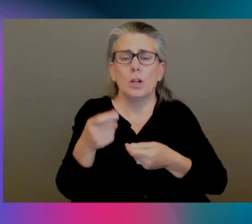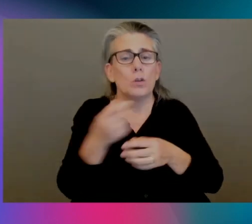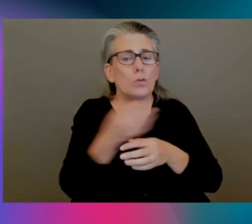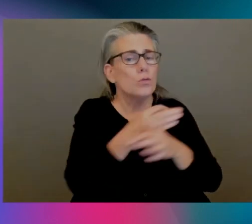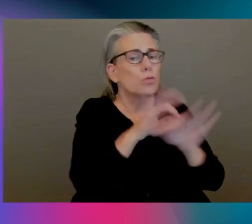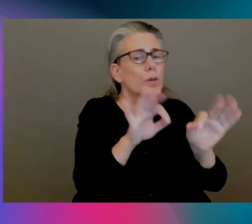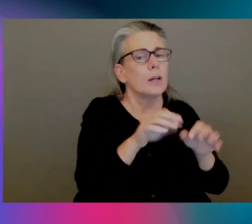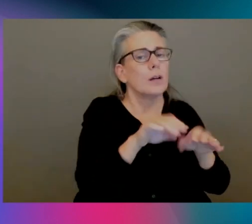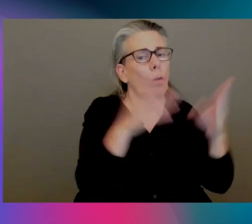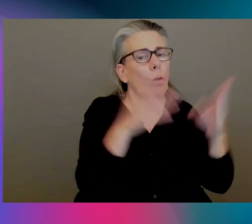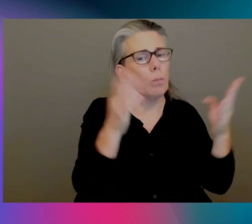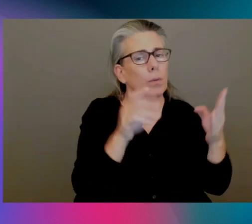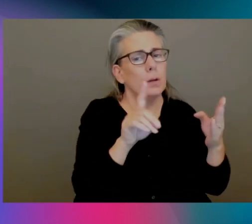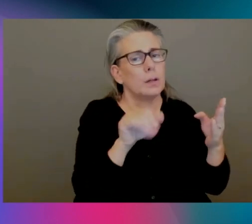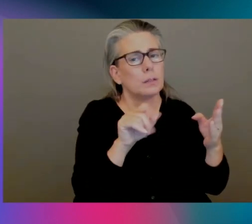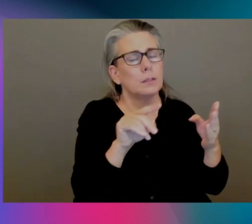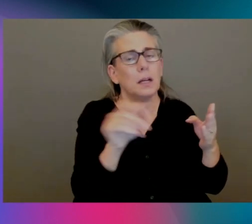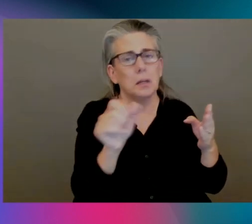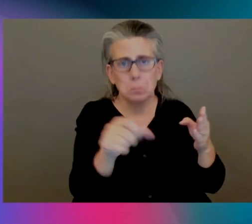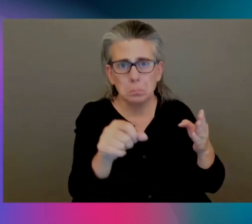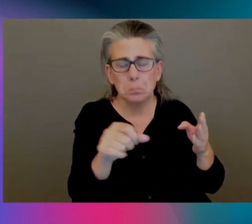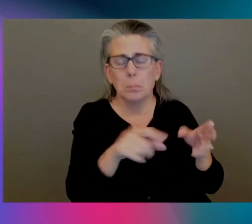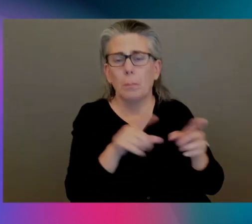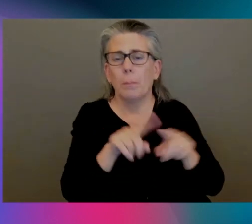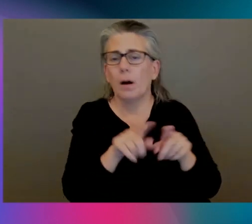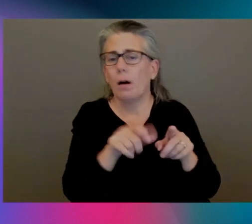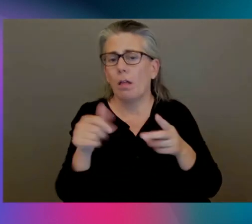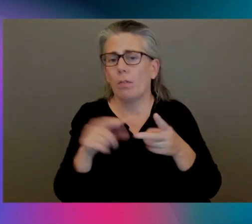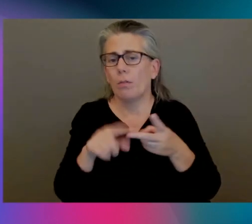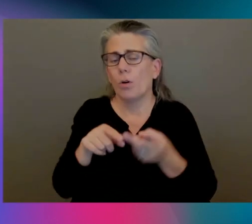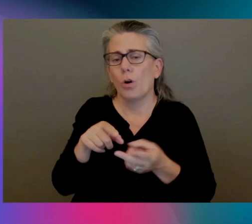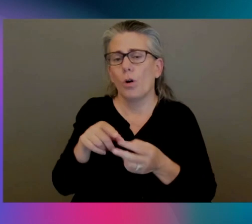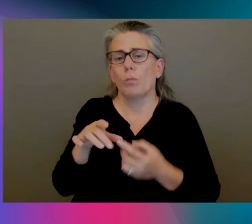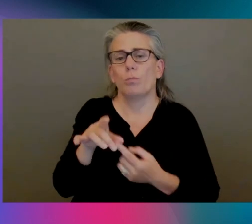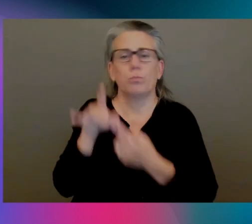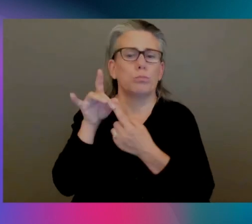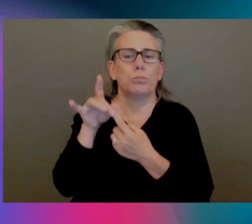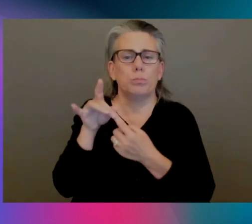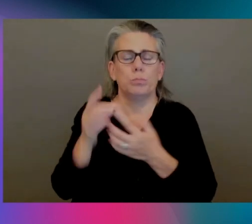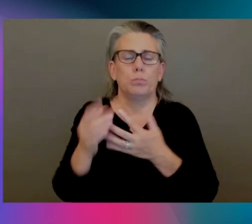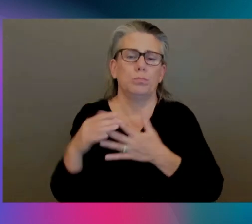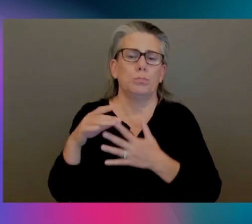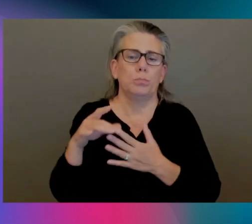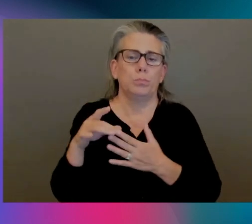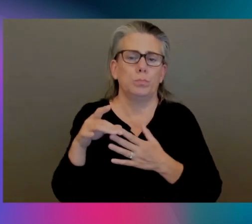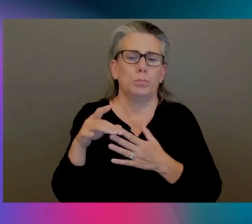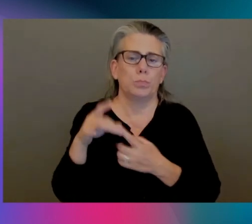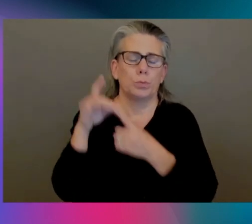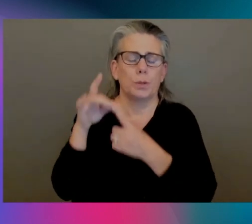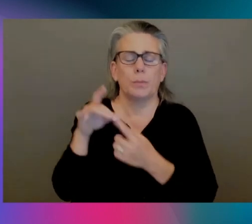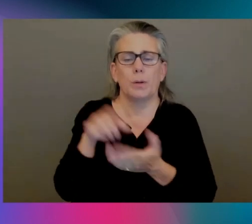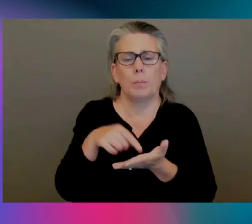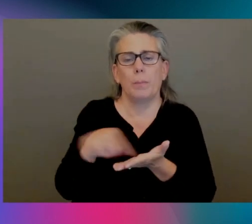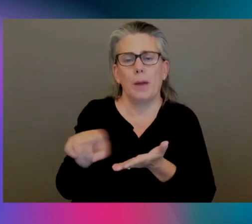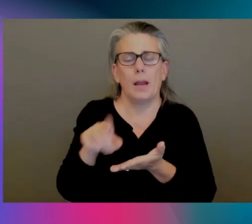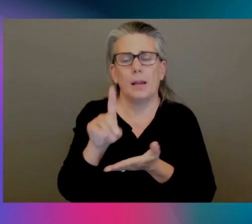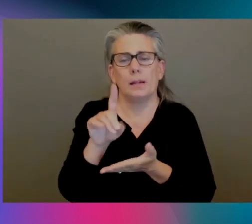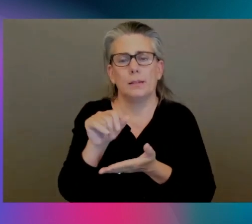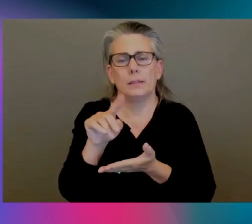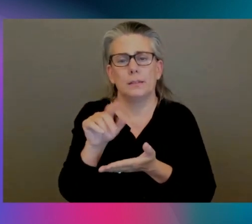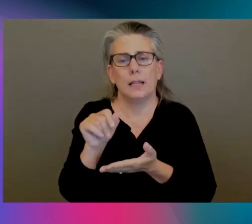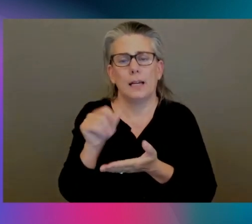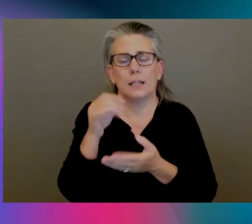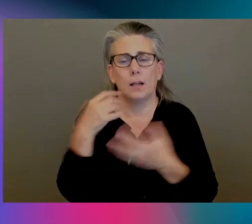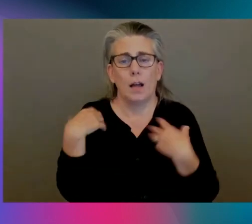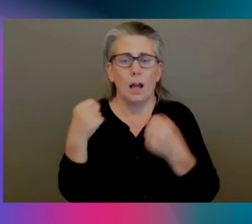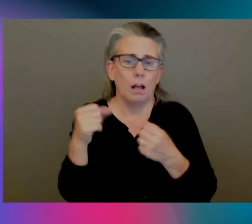have what we call premium data or paid data from various categories. If you think about healthcare and life sciences, they rely